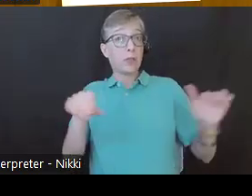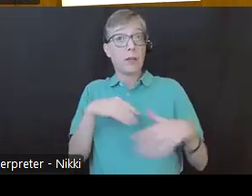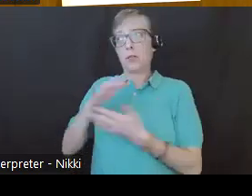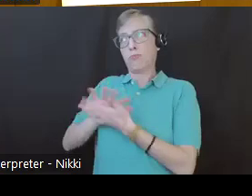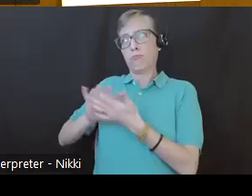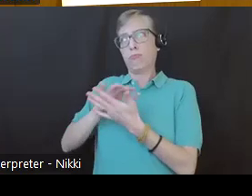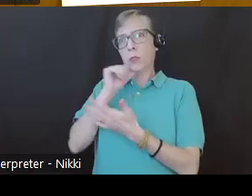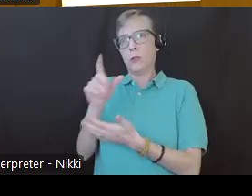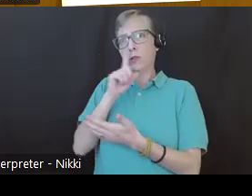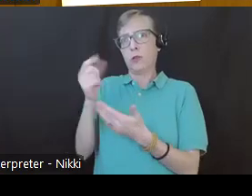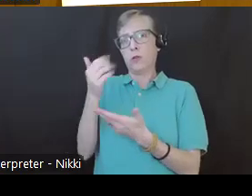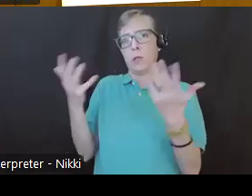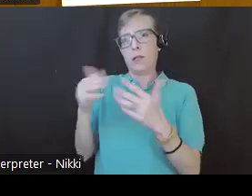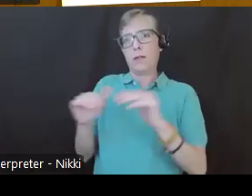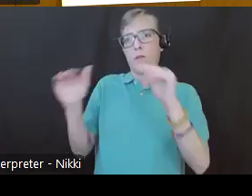training. Yeah.